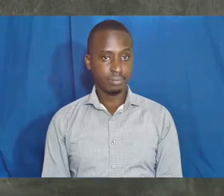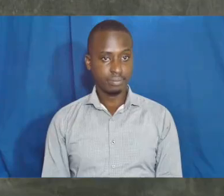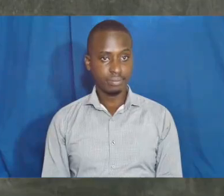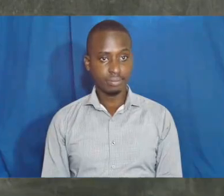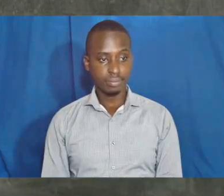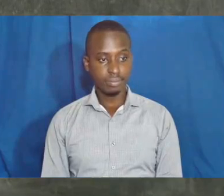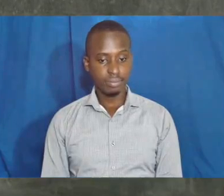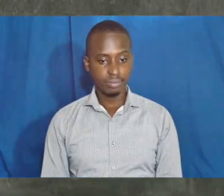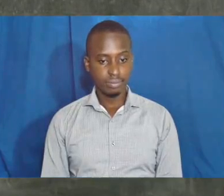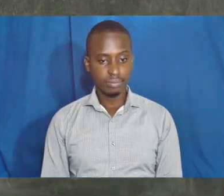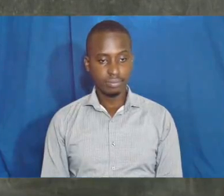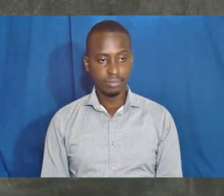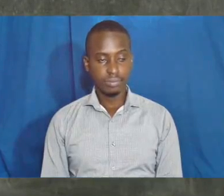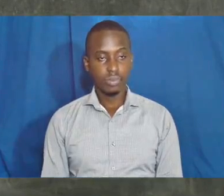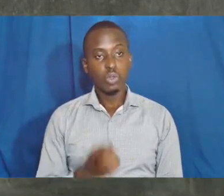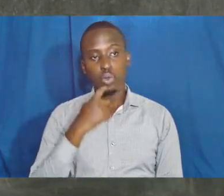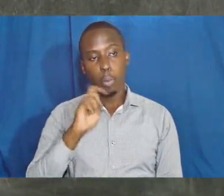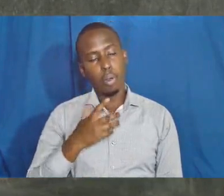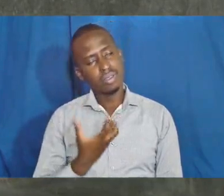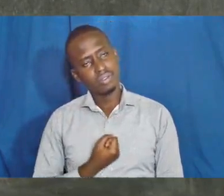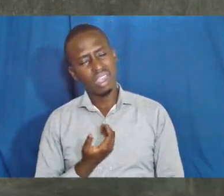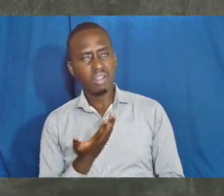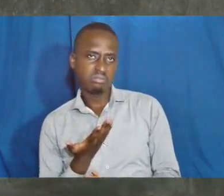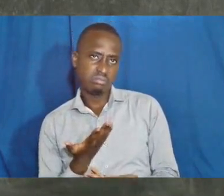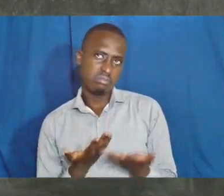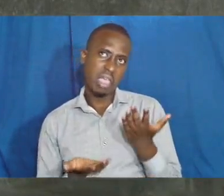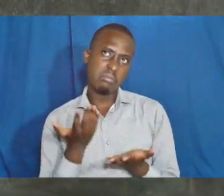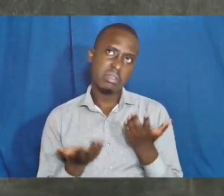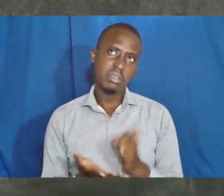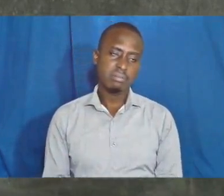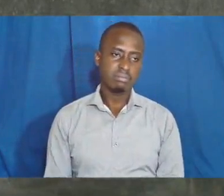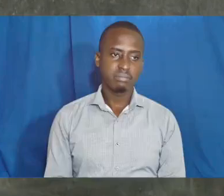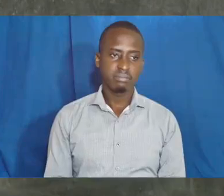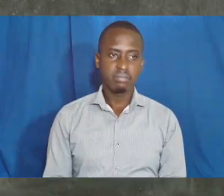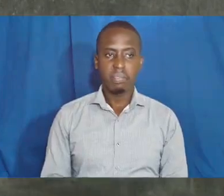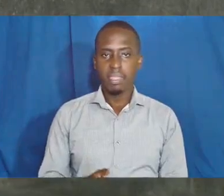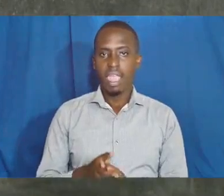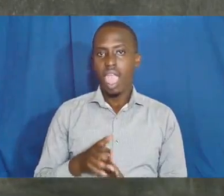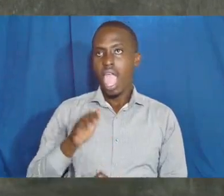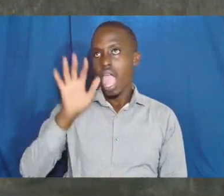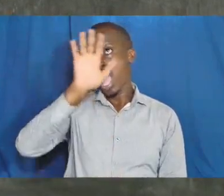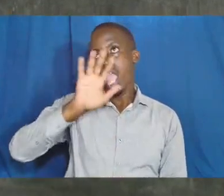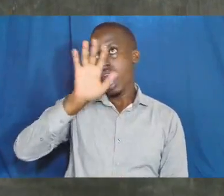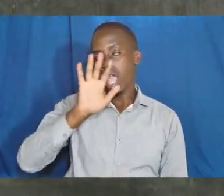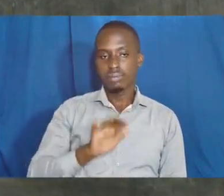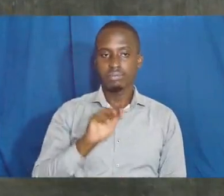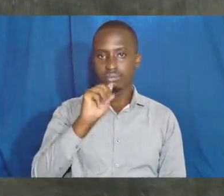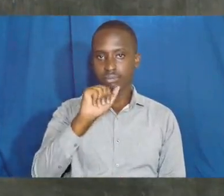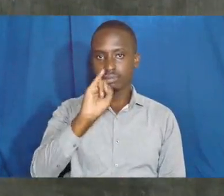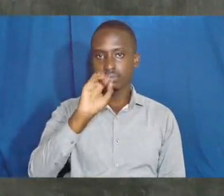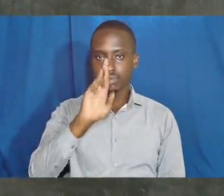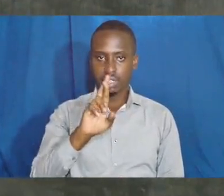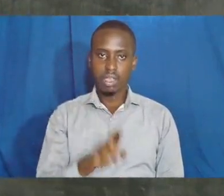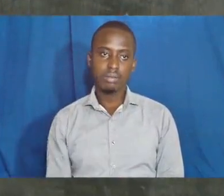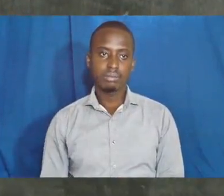Gas. So we can have either maybe air. So we have